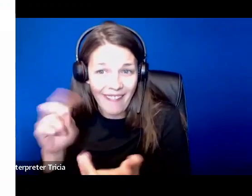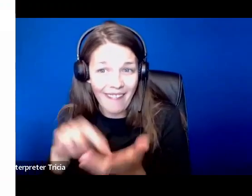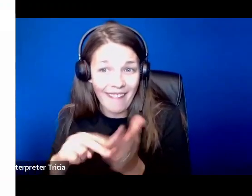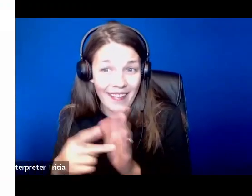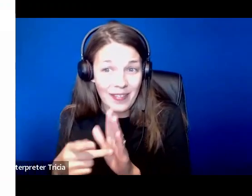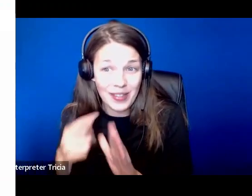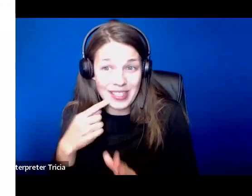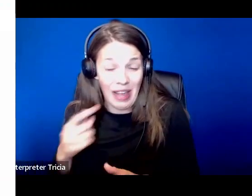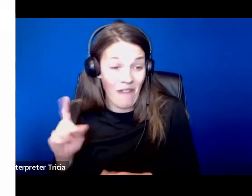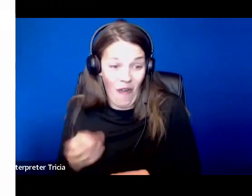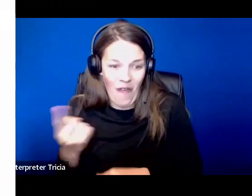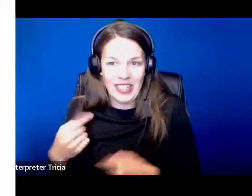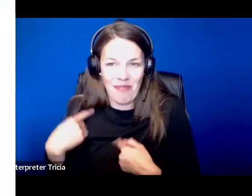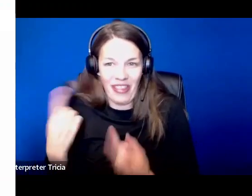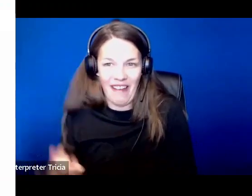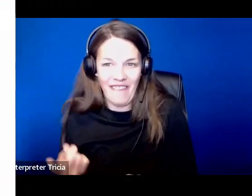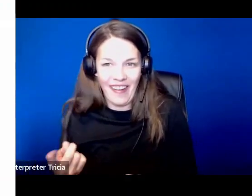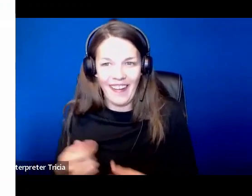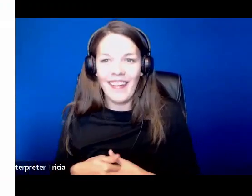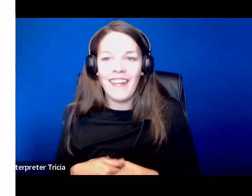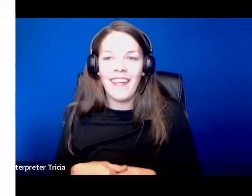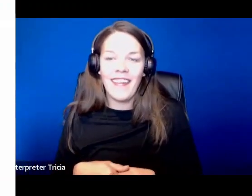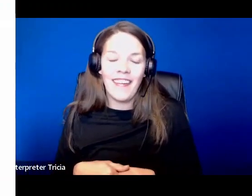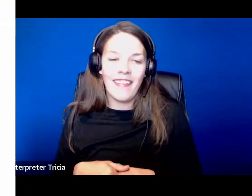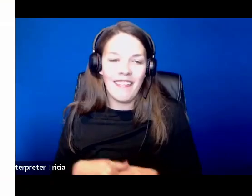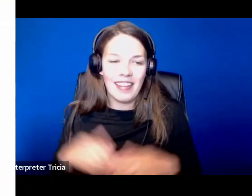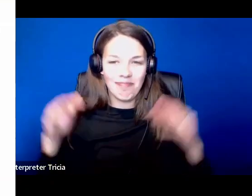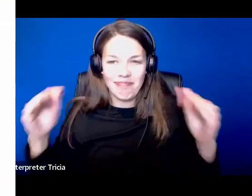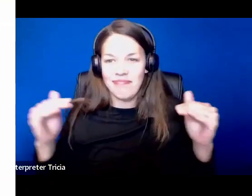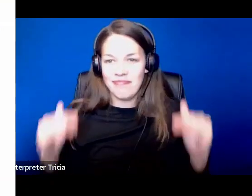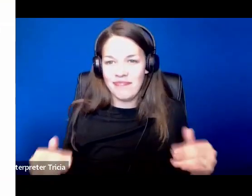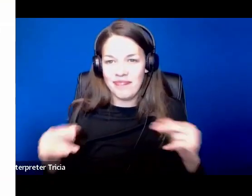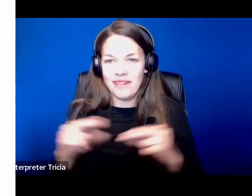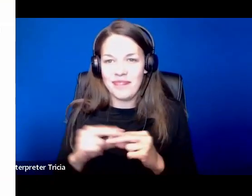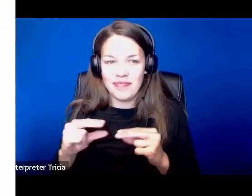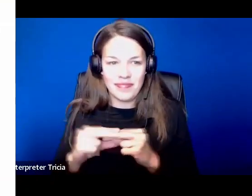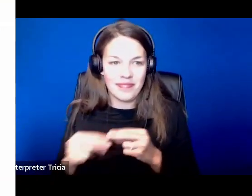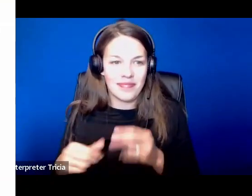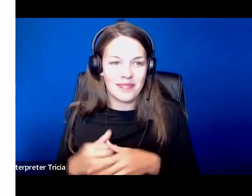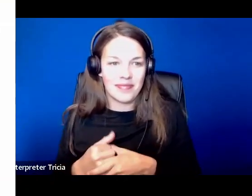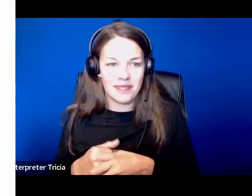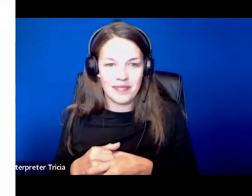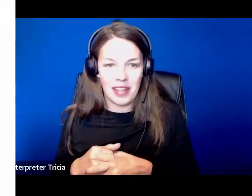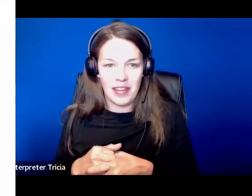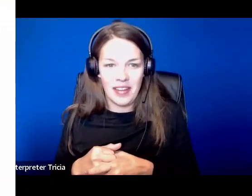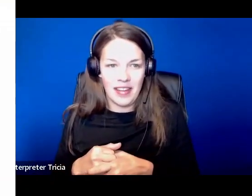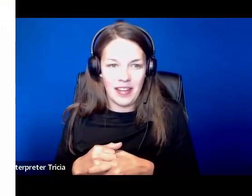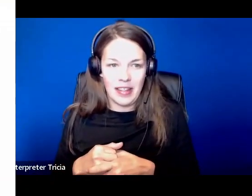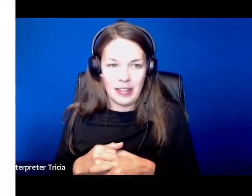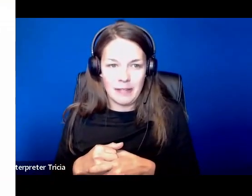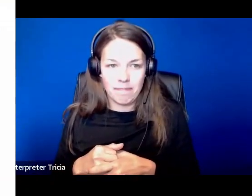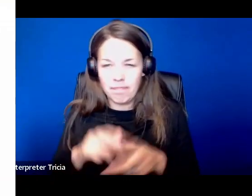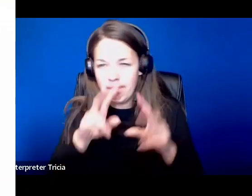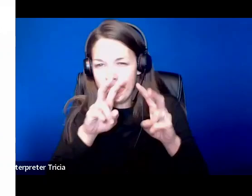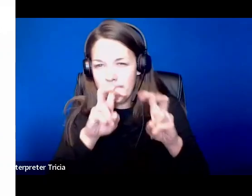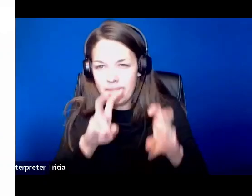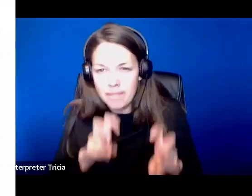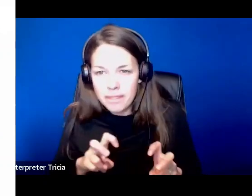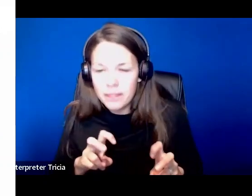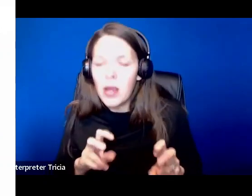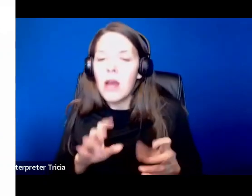we could say it's always been that way. Anyway, next slide. So I looked into this for